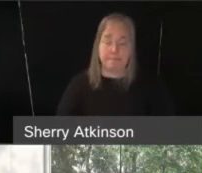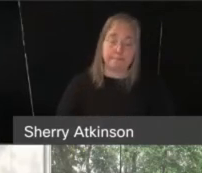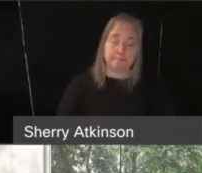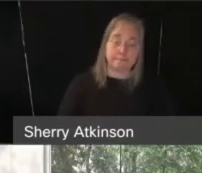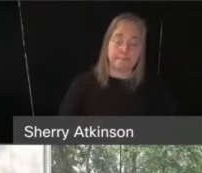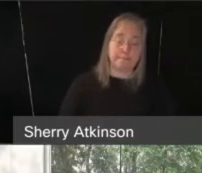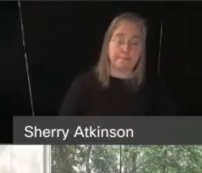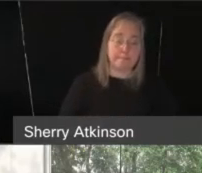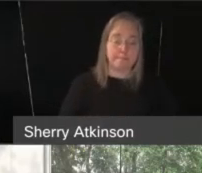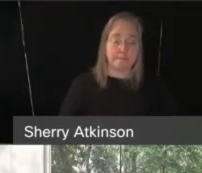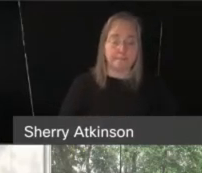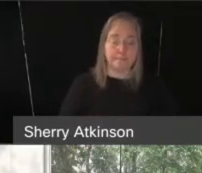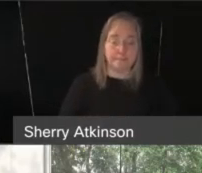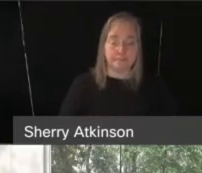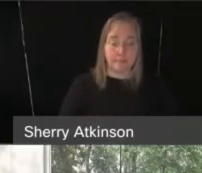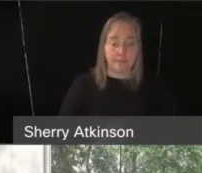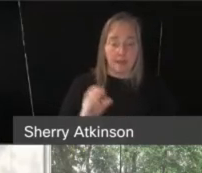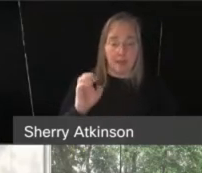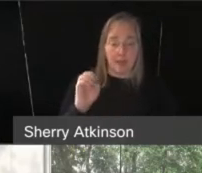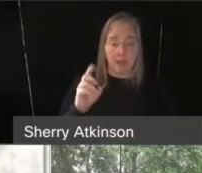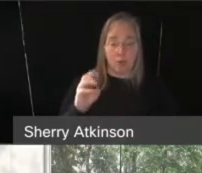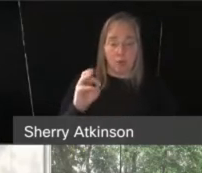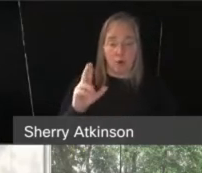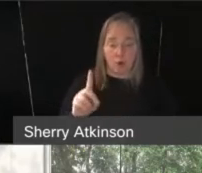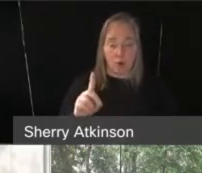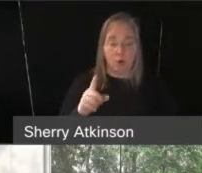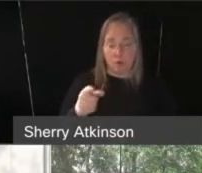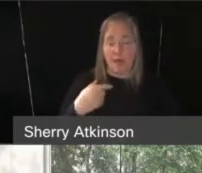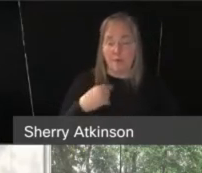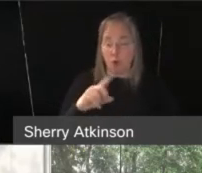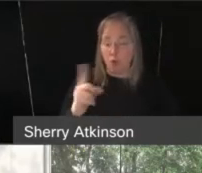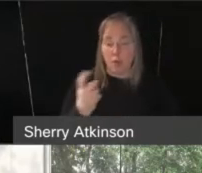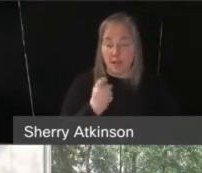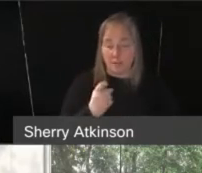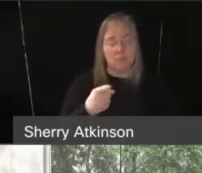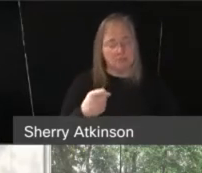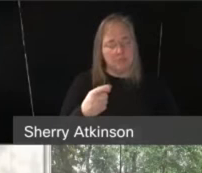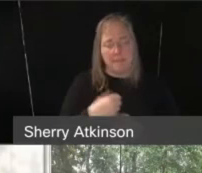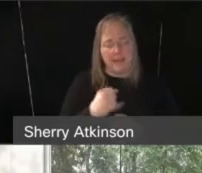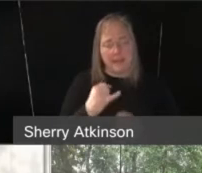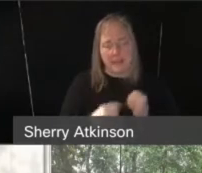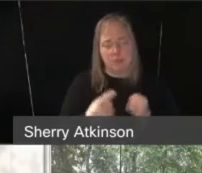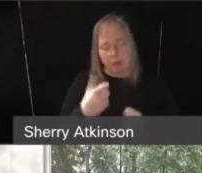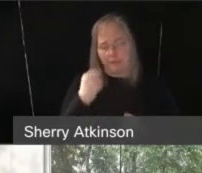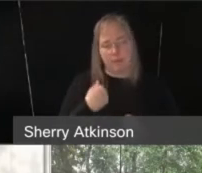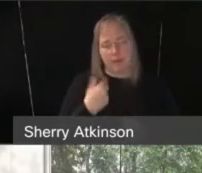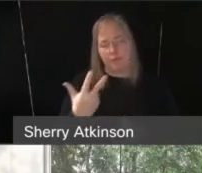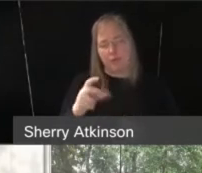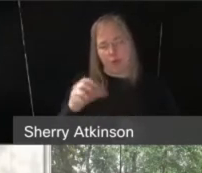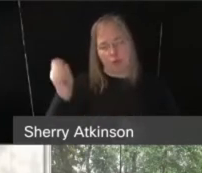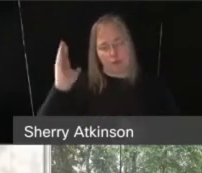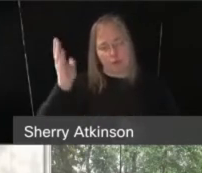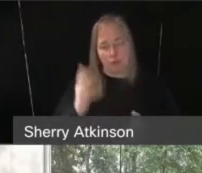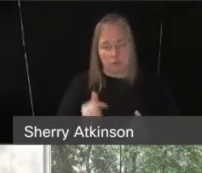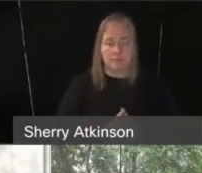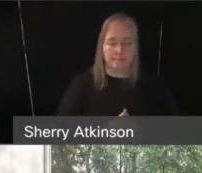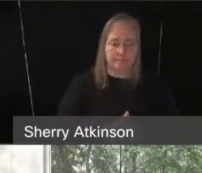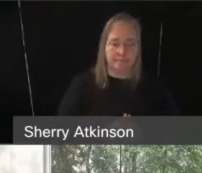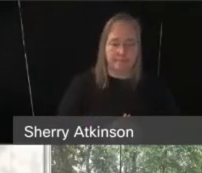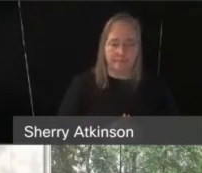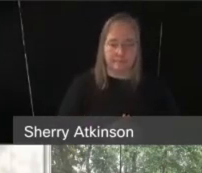So Alan, you have a question. Let's make it this last one because we have three other speakers. Alan, you're on.